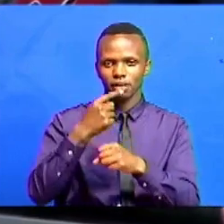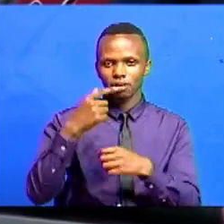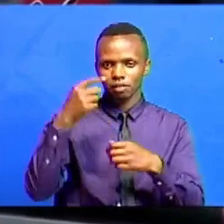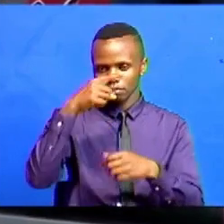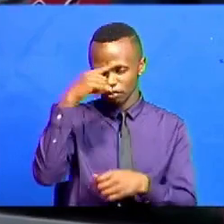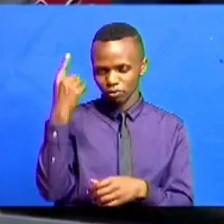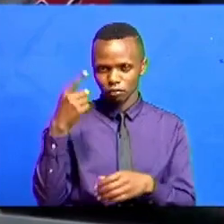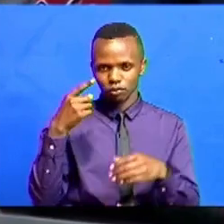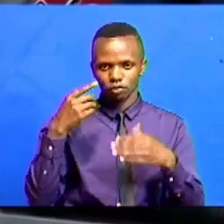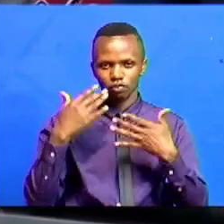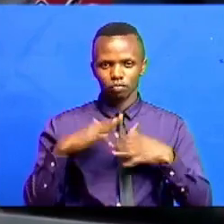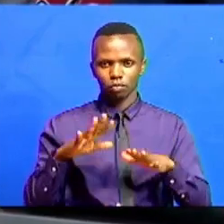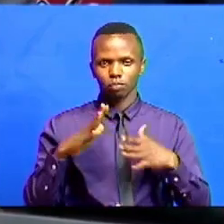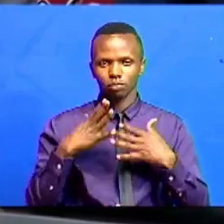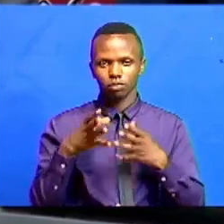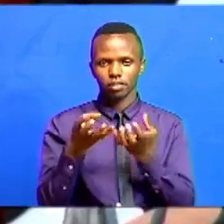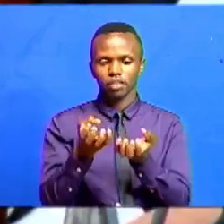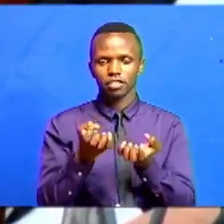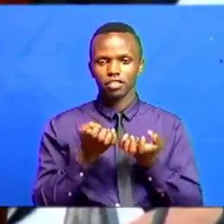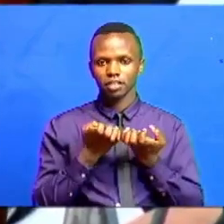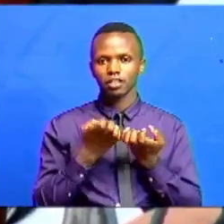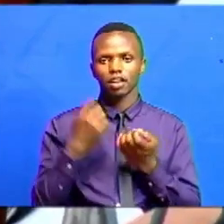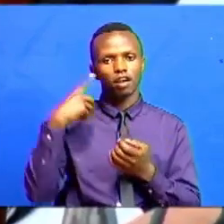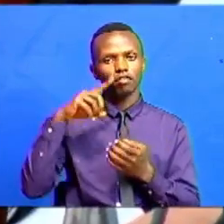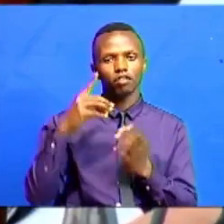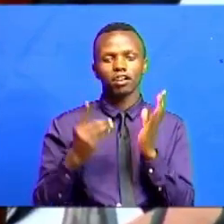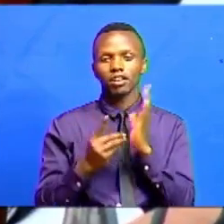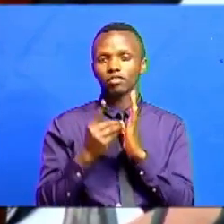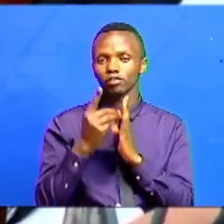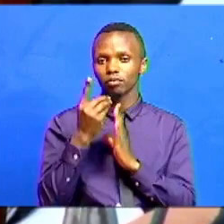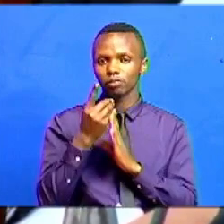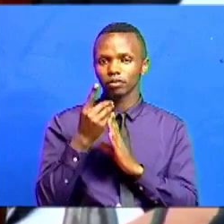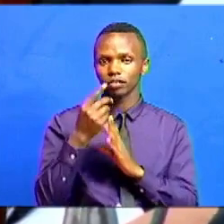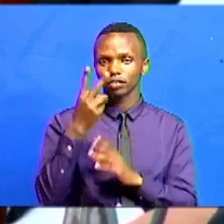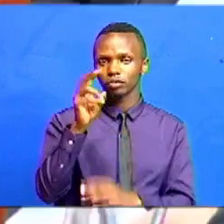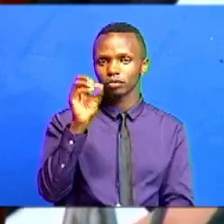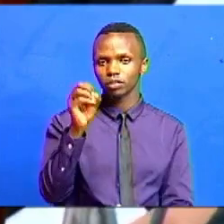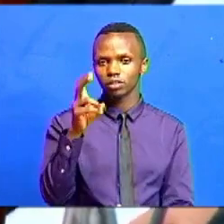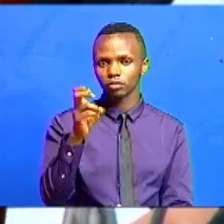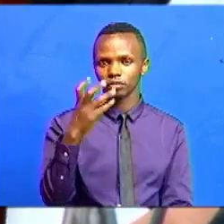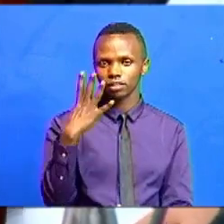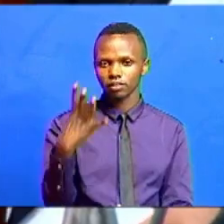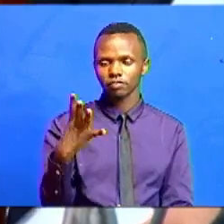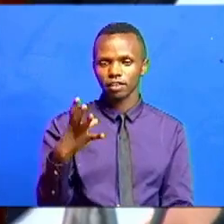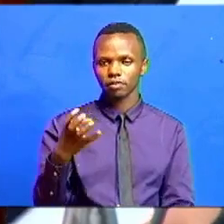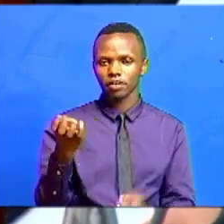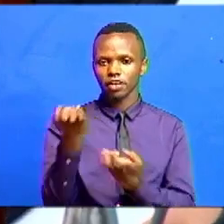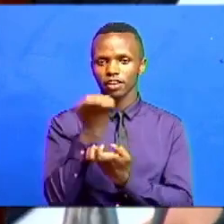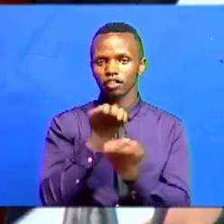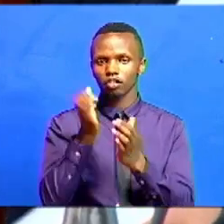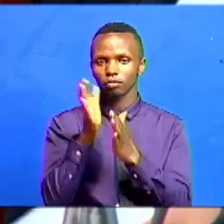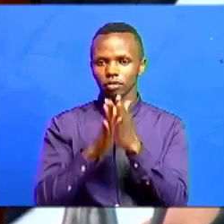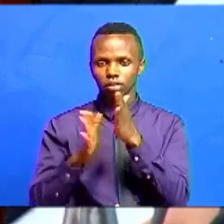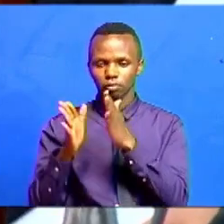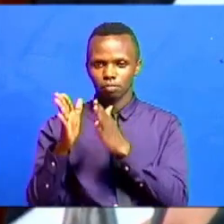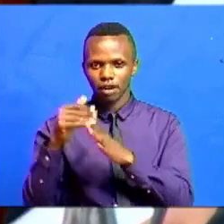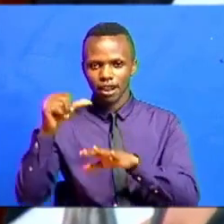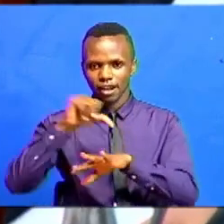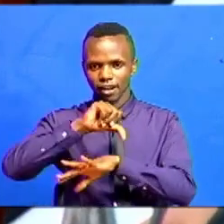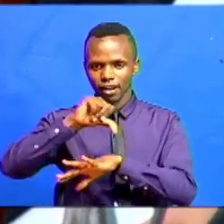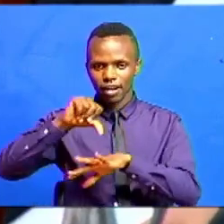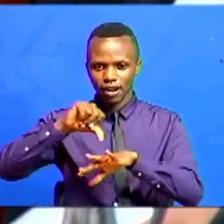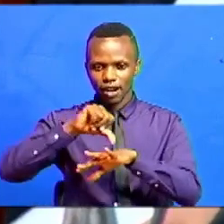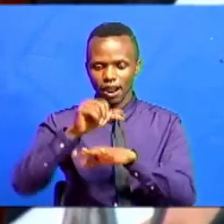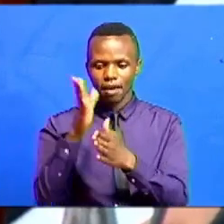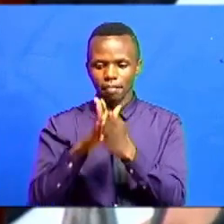the need for vehicles. In its 2025 Grand Economic Plan, Iran plans to become the number